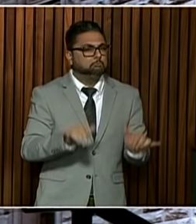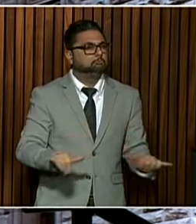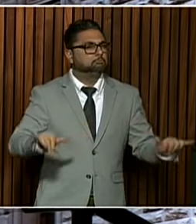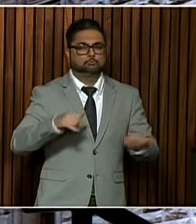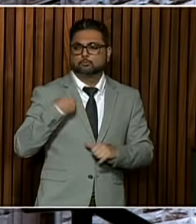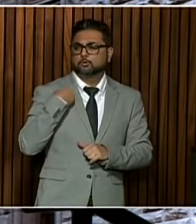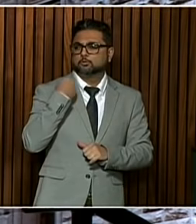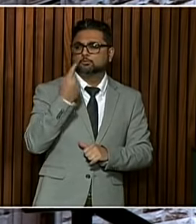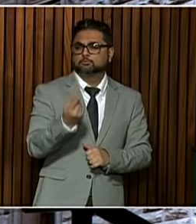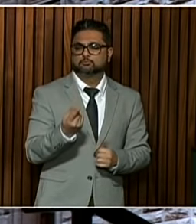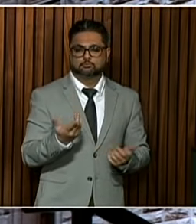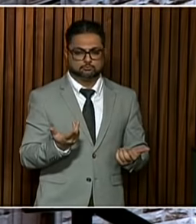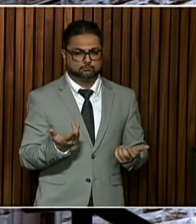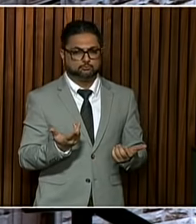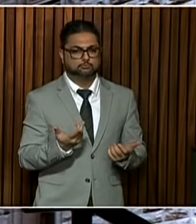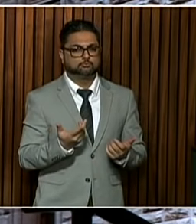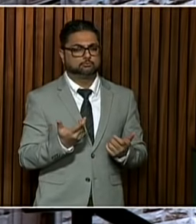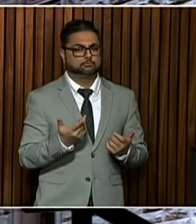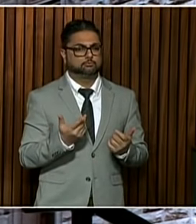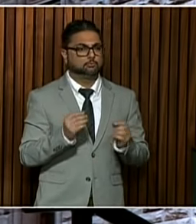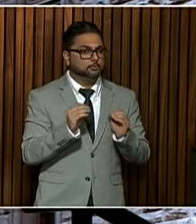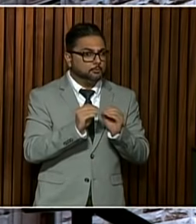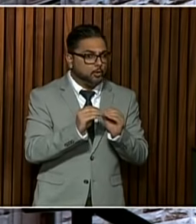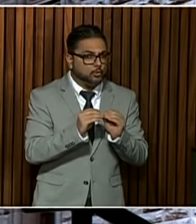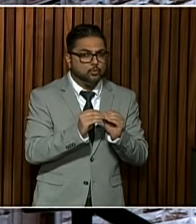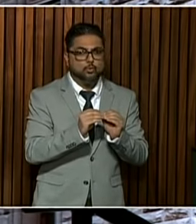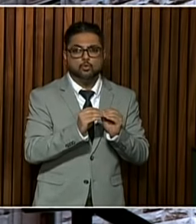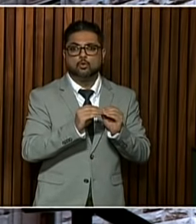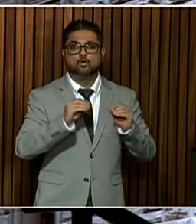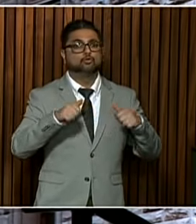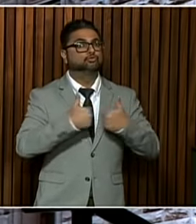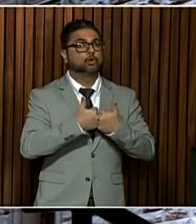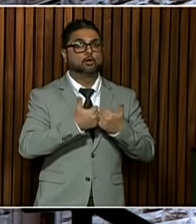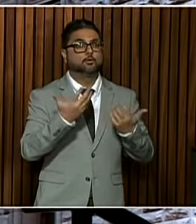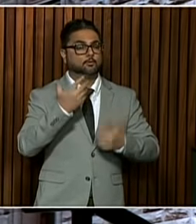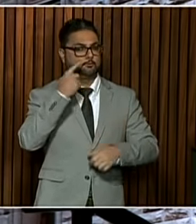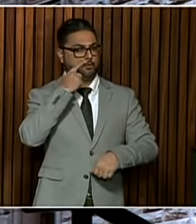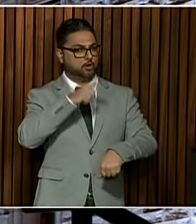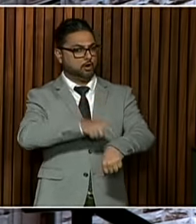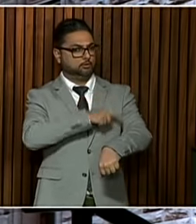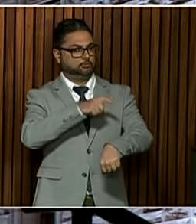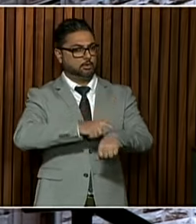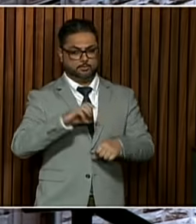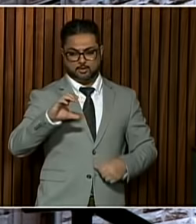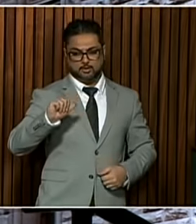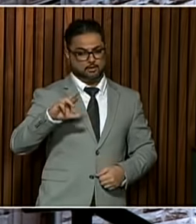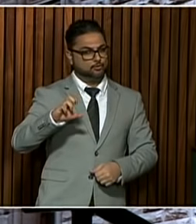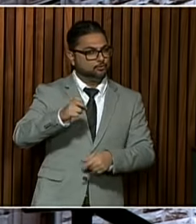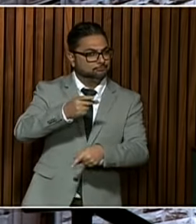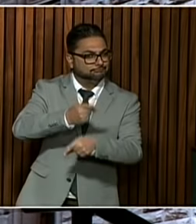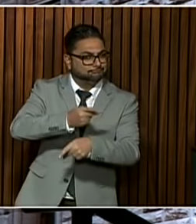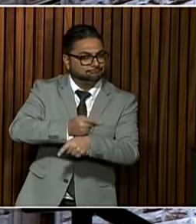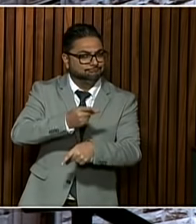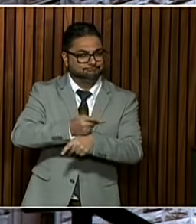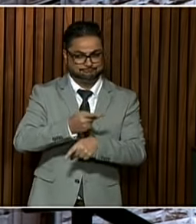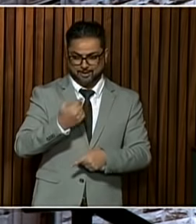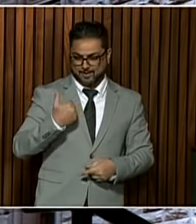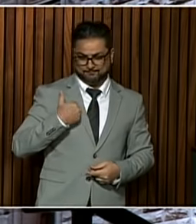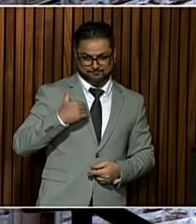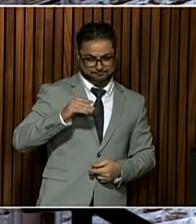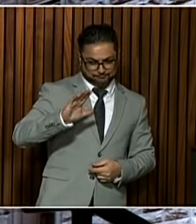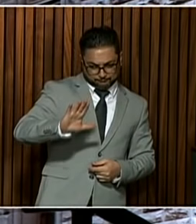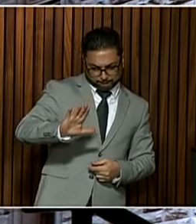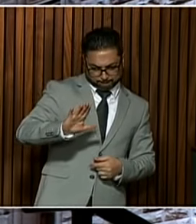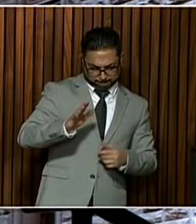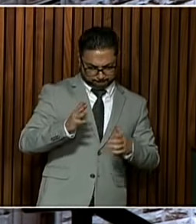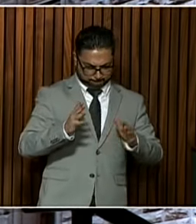because of their comorbidity. So it is a challenge for our long-term care staff to notice that there's been a change, if you may,